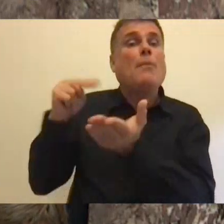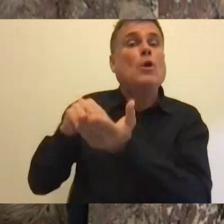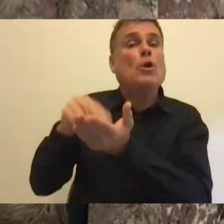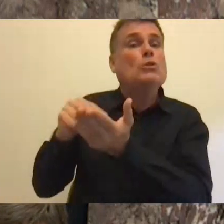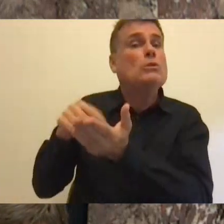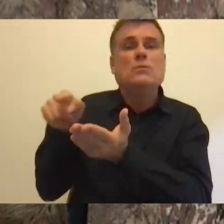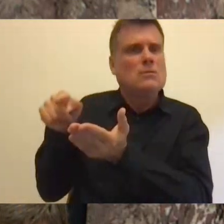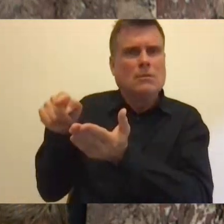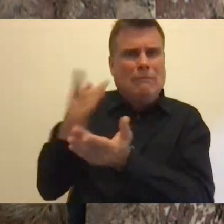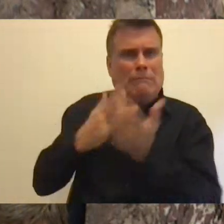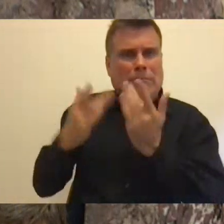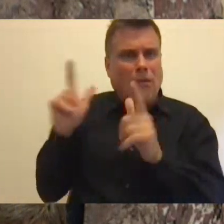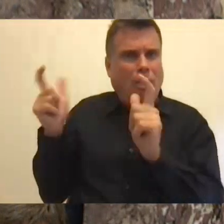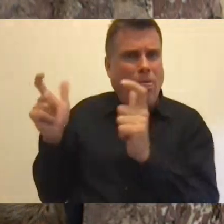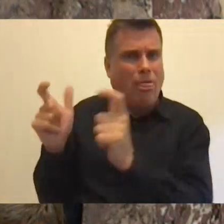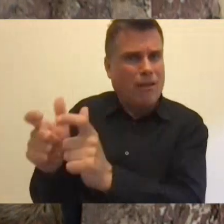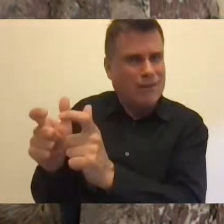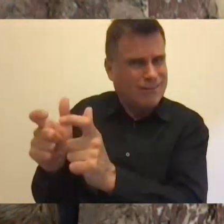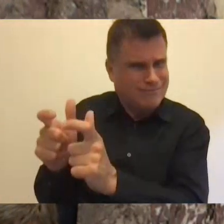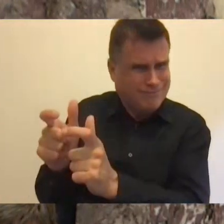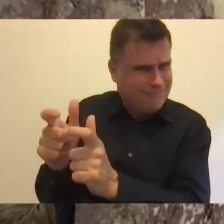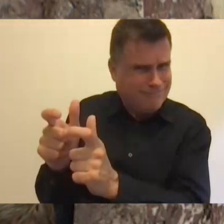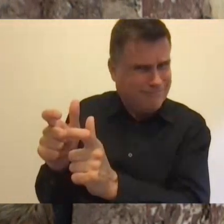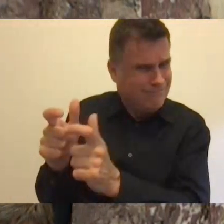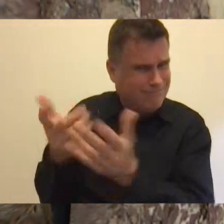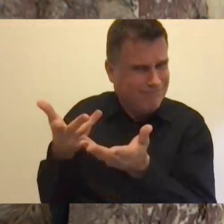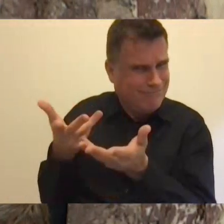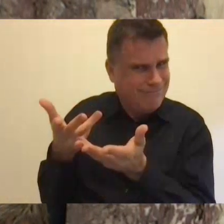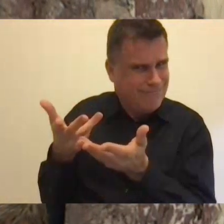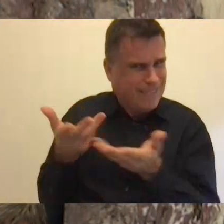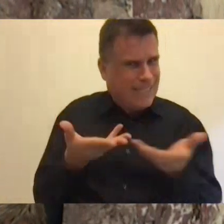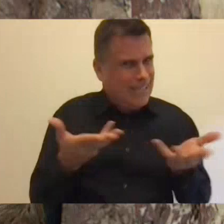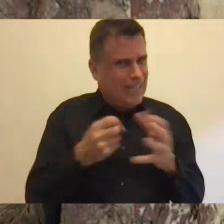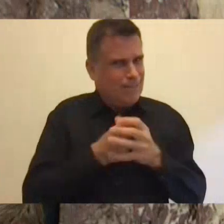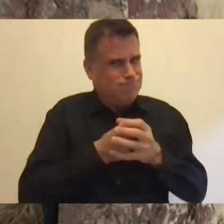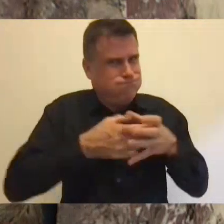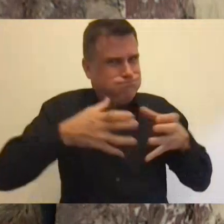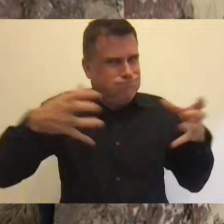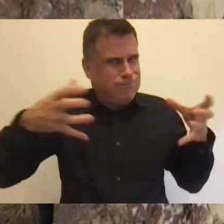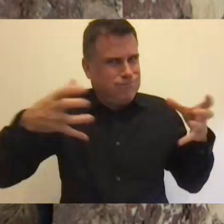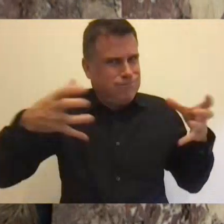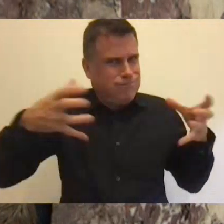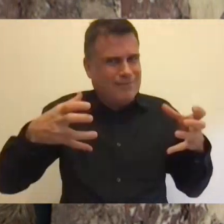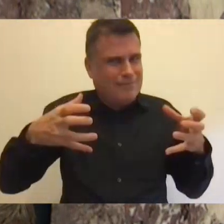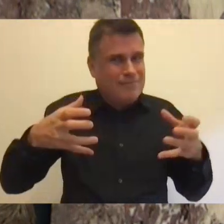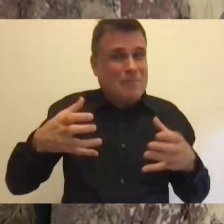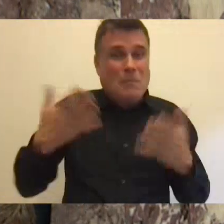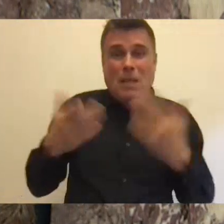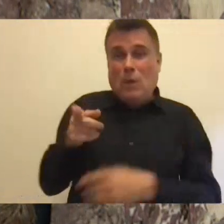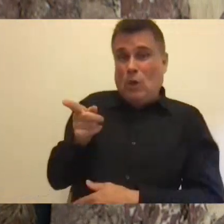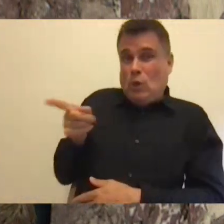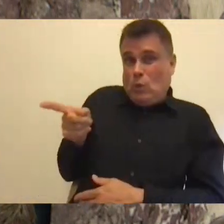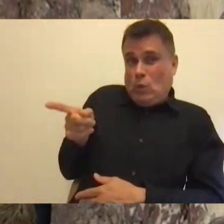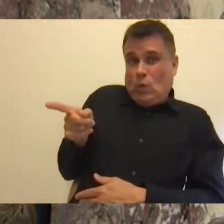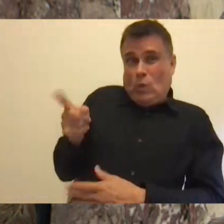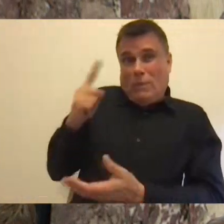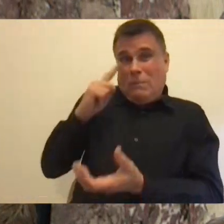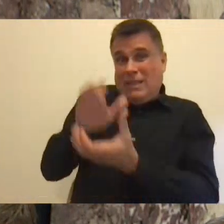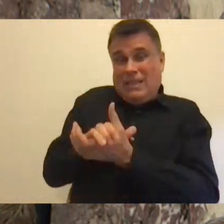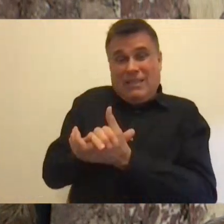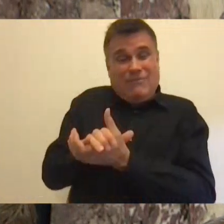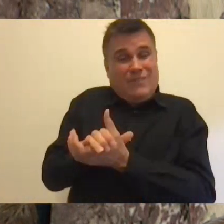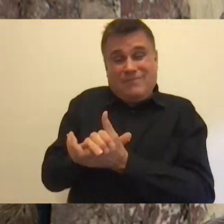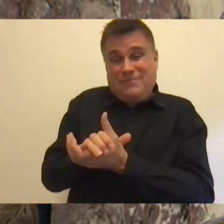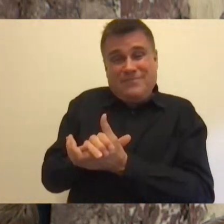years. The minister may believe that the Canadian Institute for Health Information is an NDP front. The Leader of the Opposition